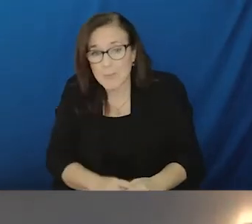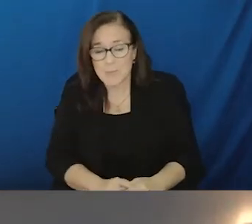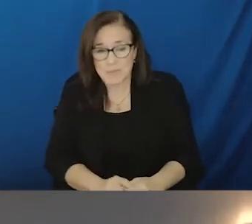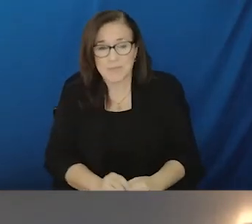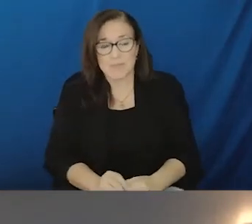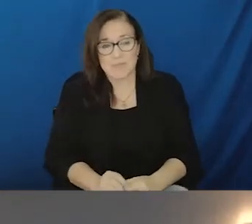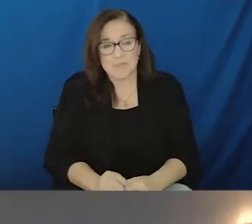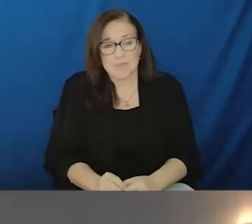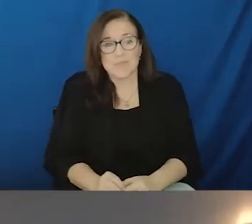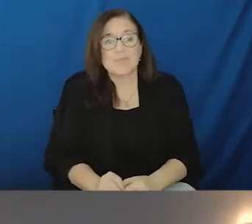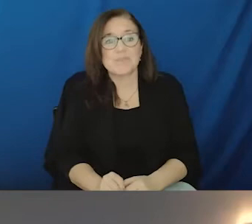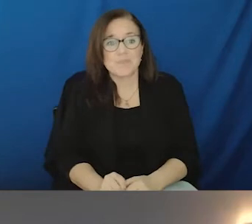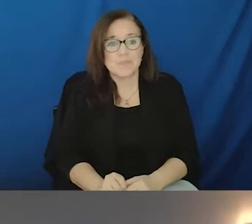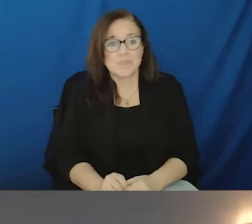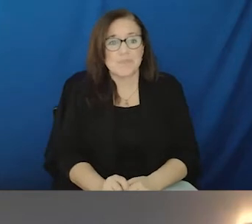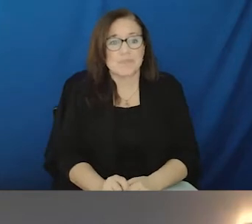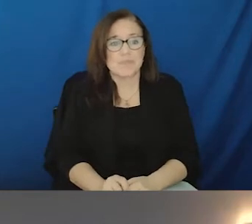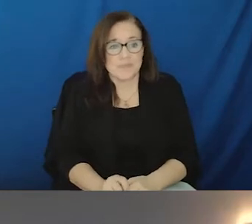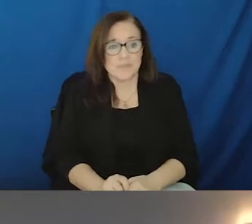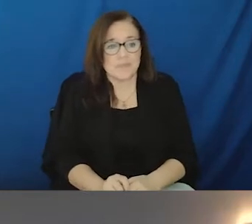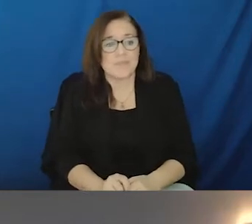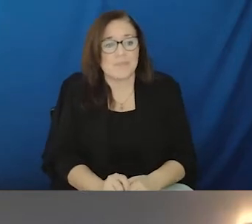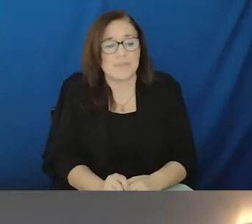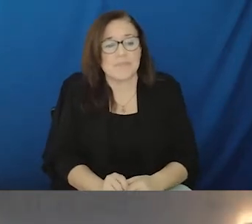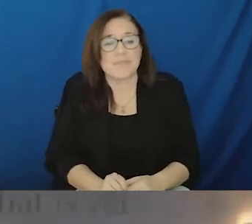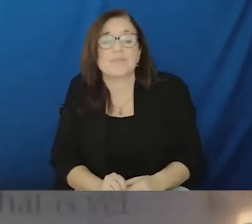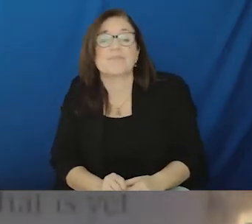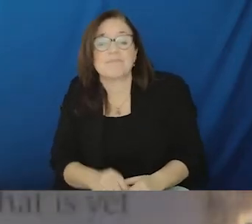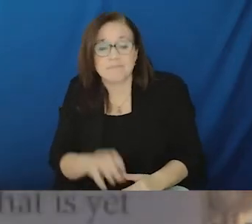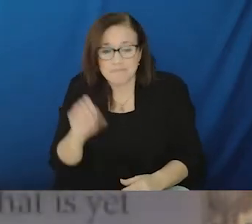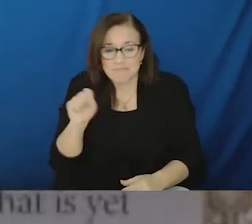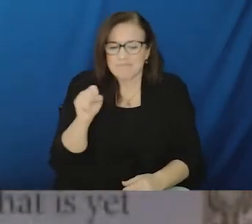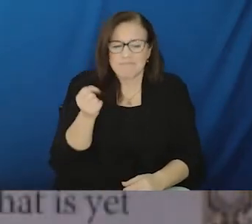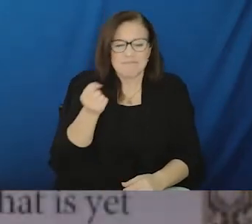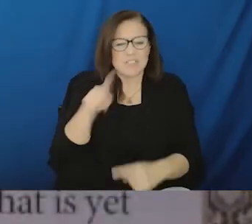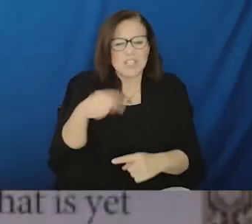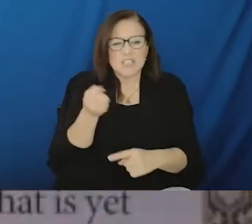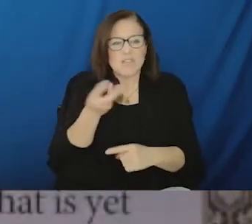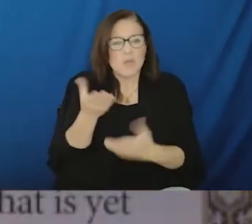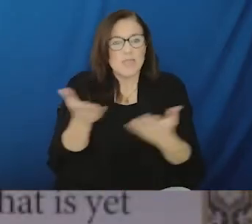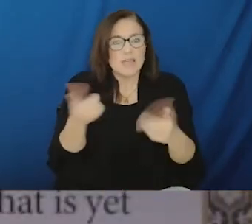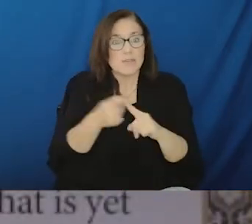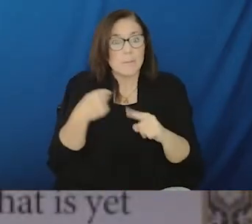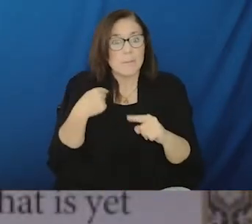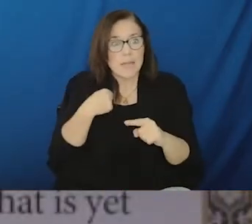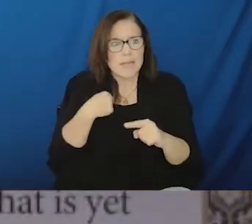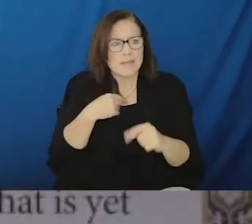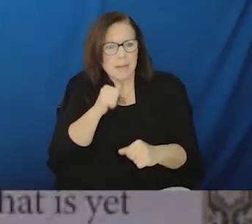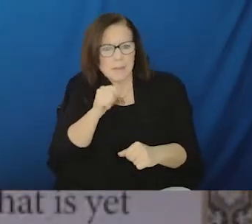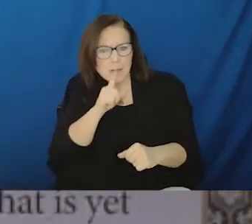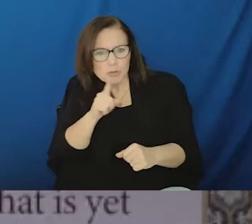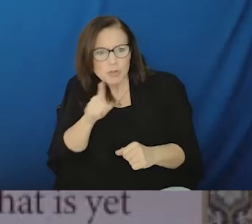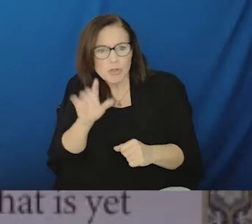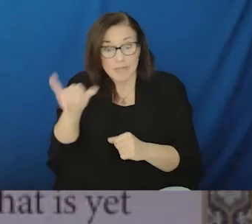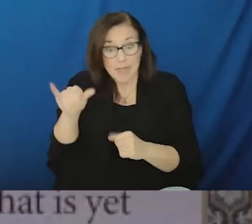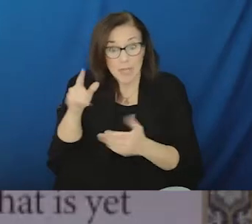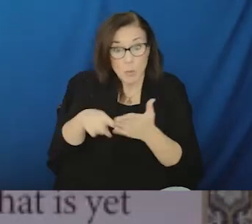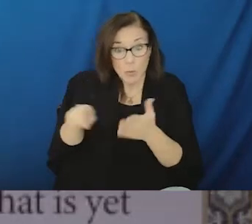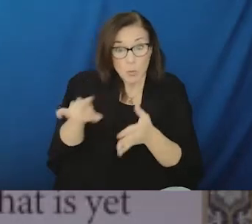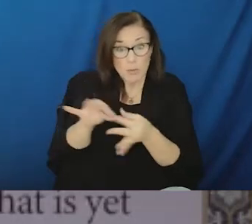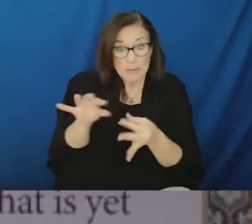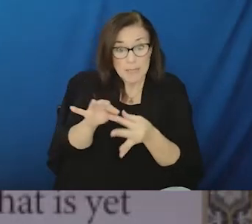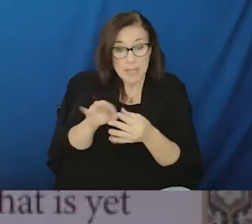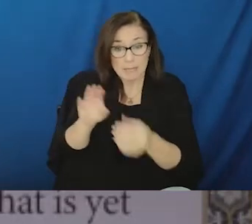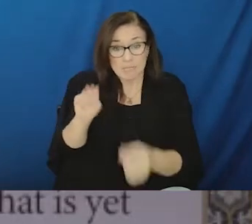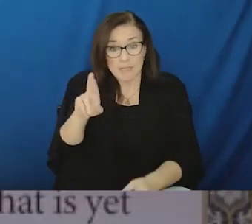Thank you. Just a couple things from me. First of all, I'm not exactly sure if this is what you were saying, Ms. Alvarez, but I want to